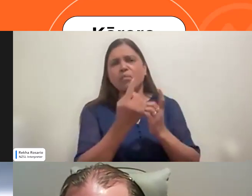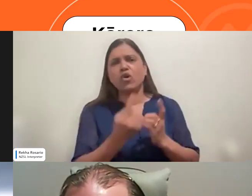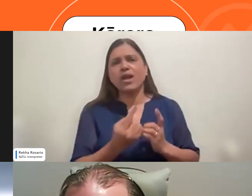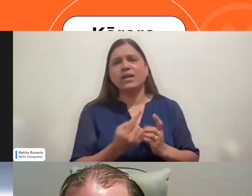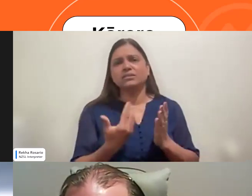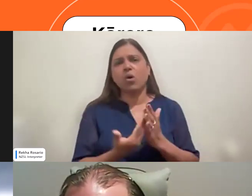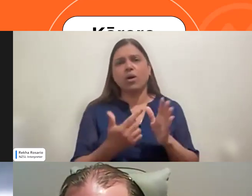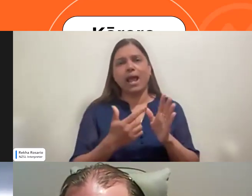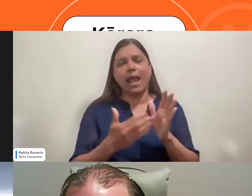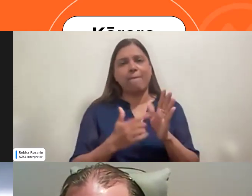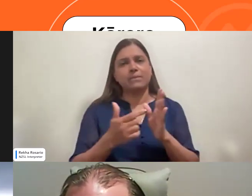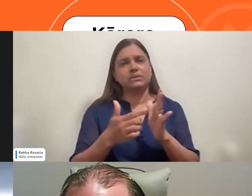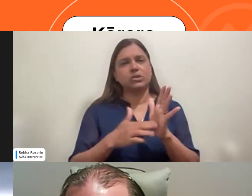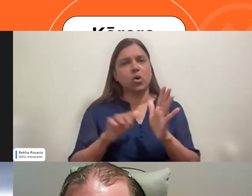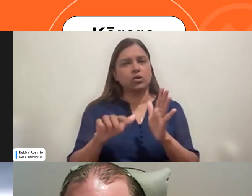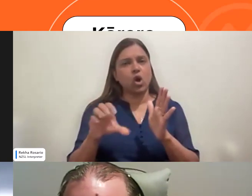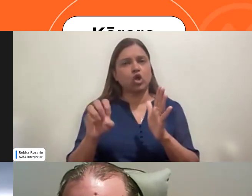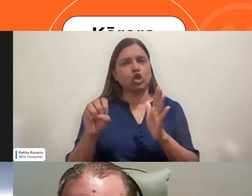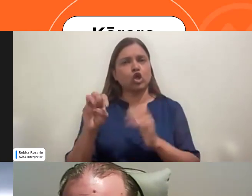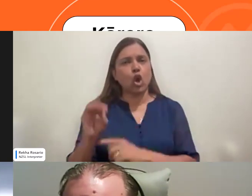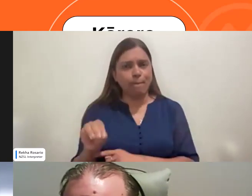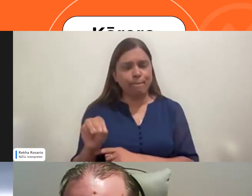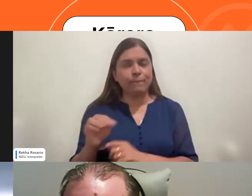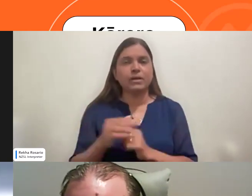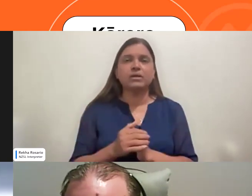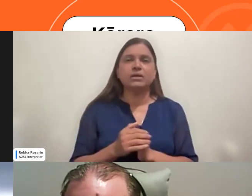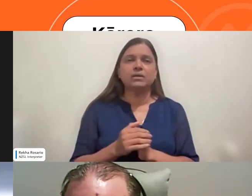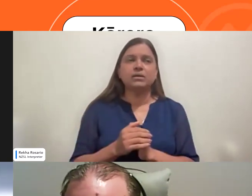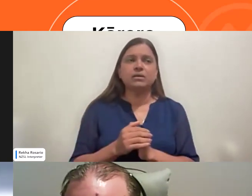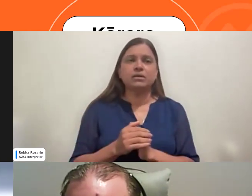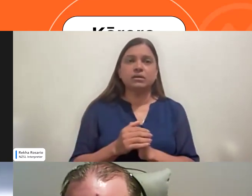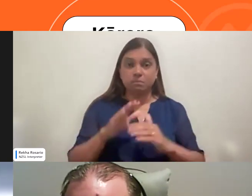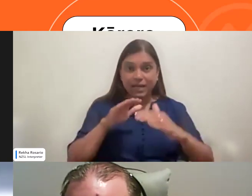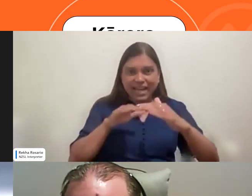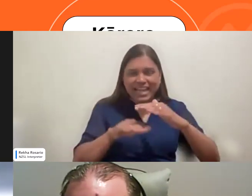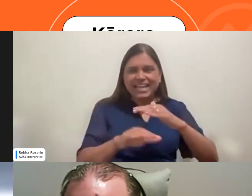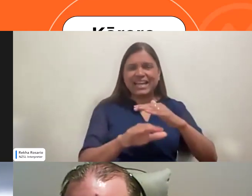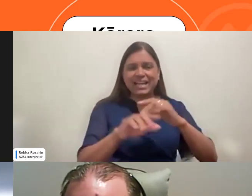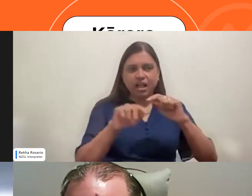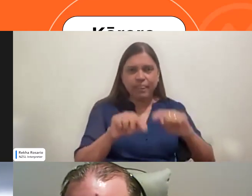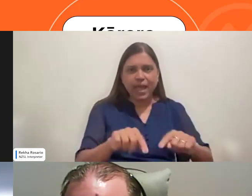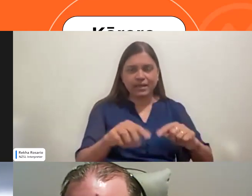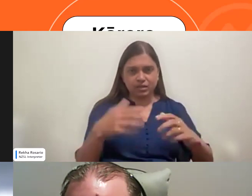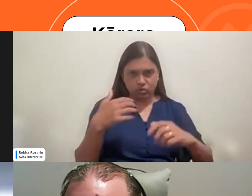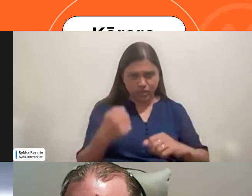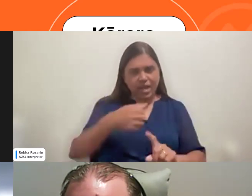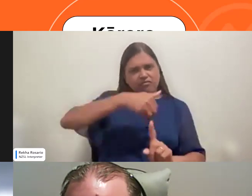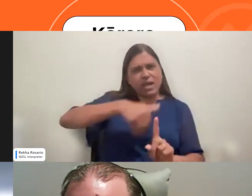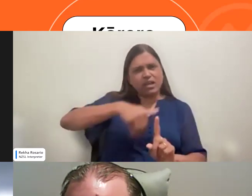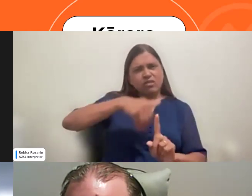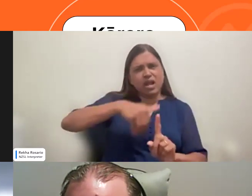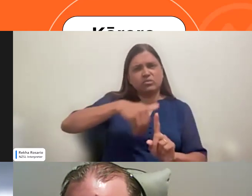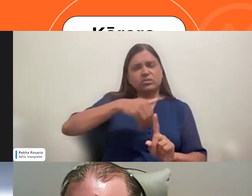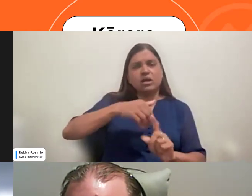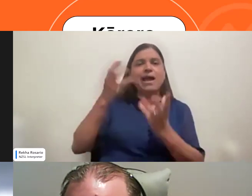also inside and embedded into things like Amazon Web Services accessibility tools. So we have a huge cloud platform that is